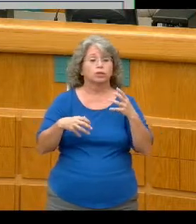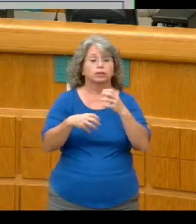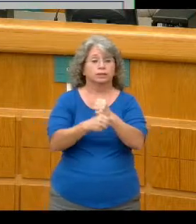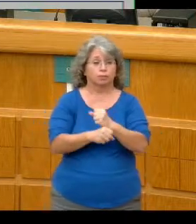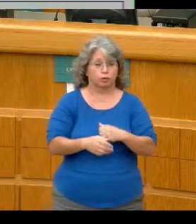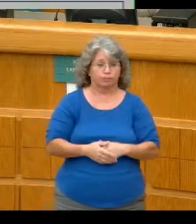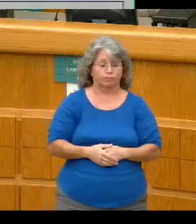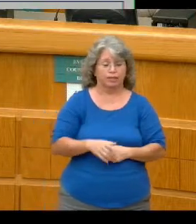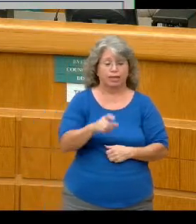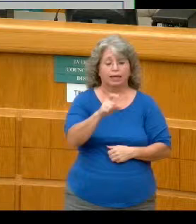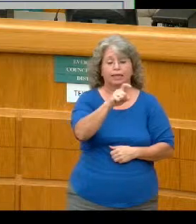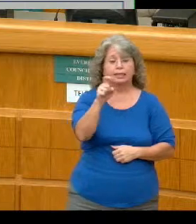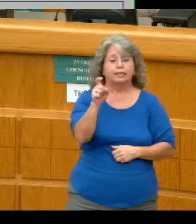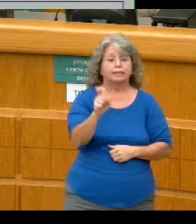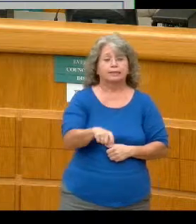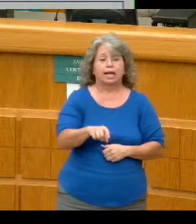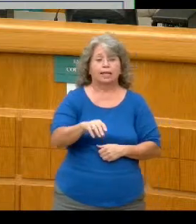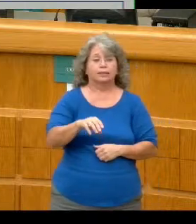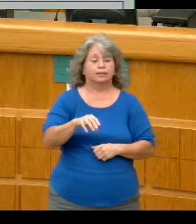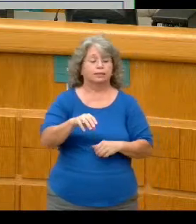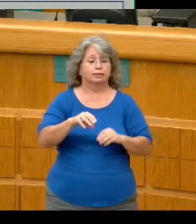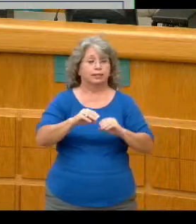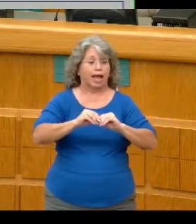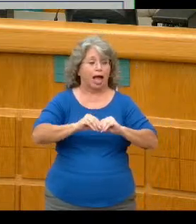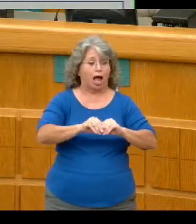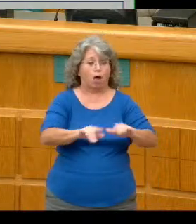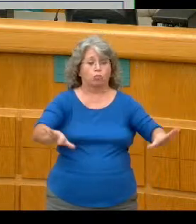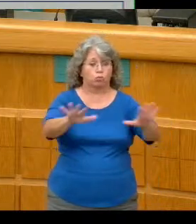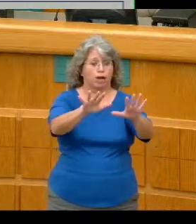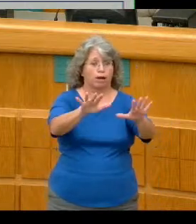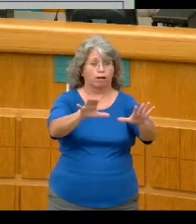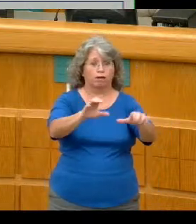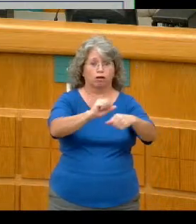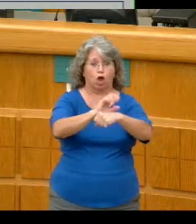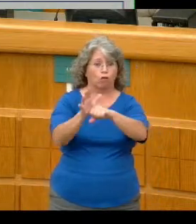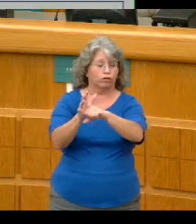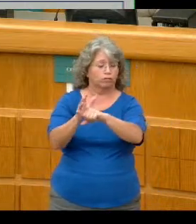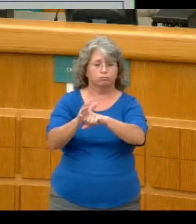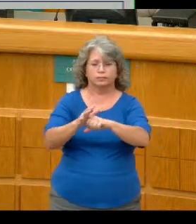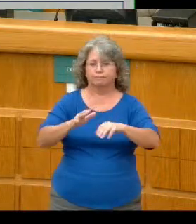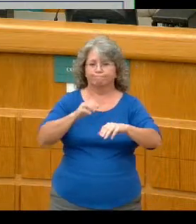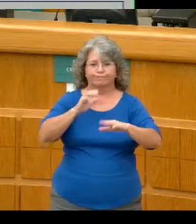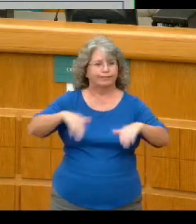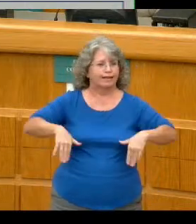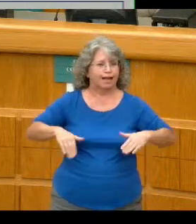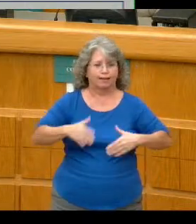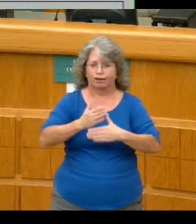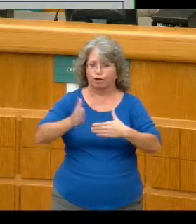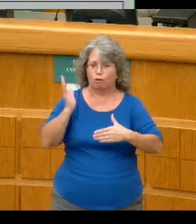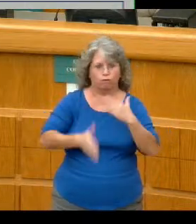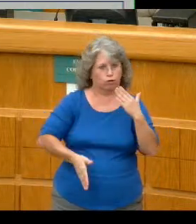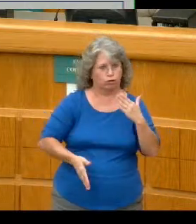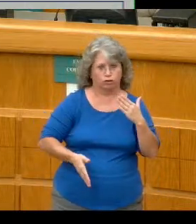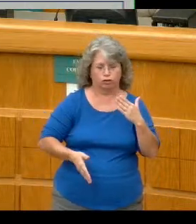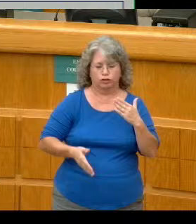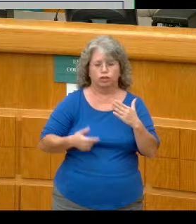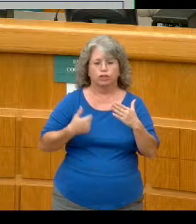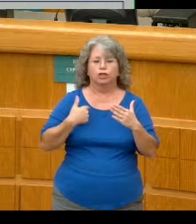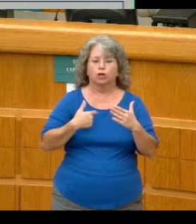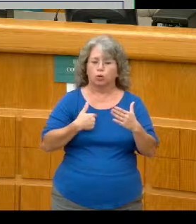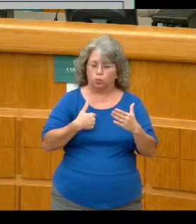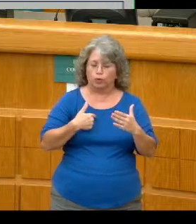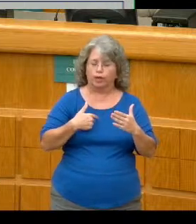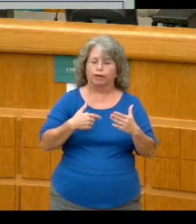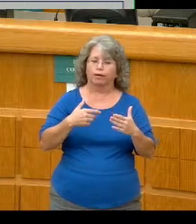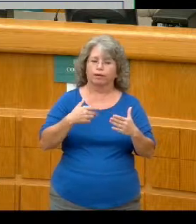So in summary, the Texas-wide outbreak, it's not over yet. It's still occurring. We may be on the backside of it and